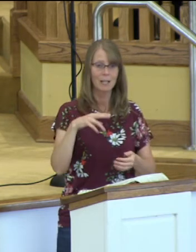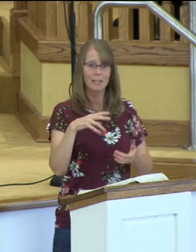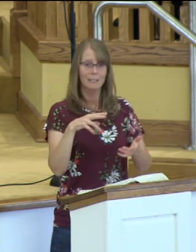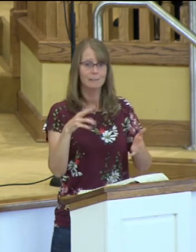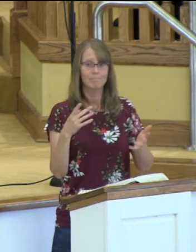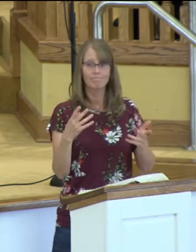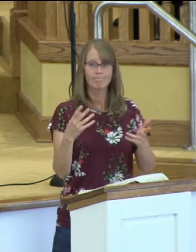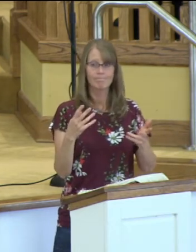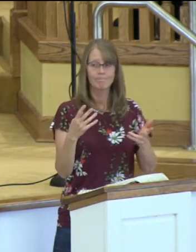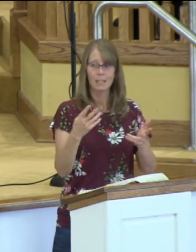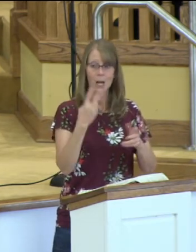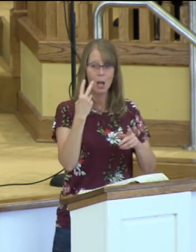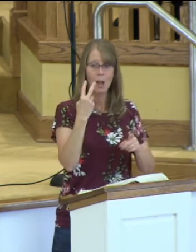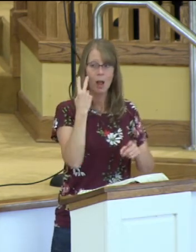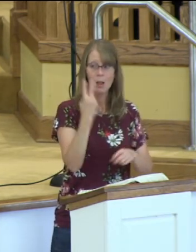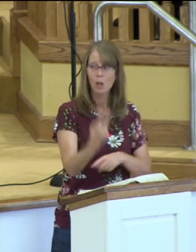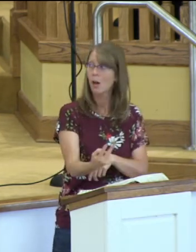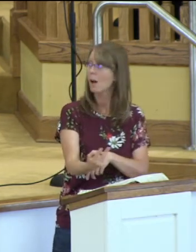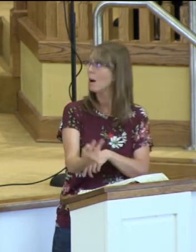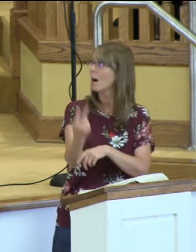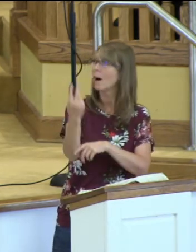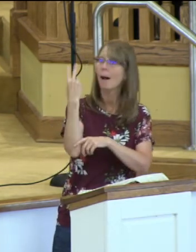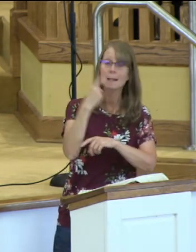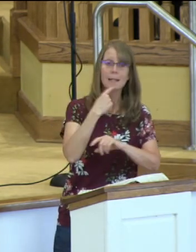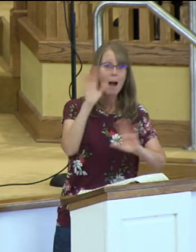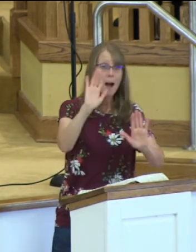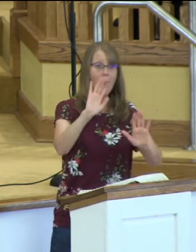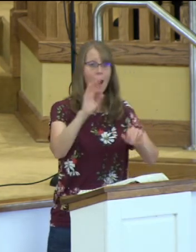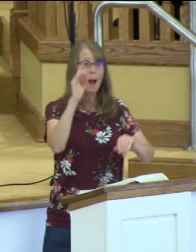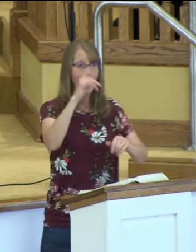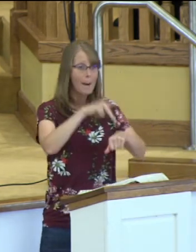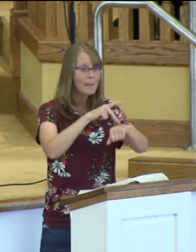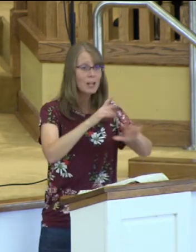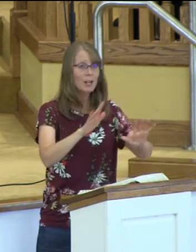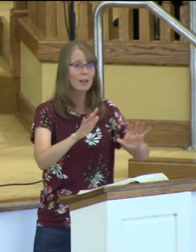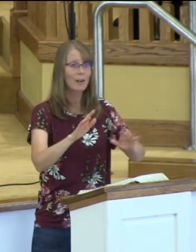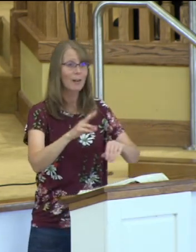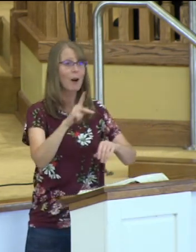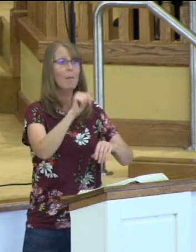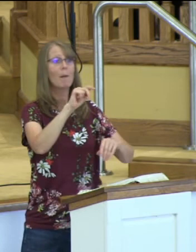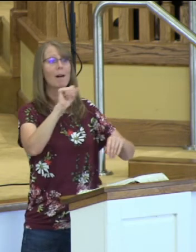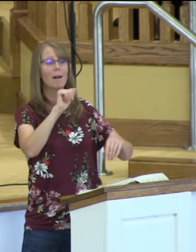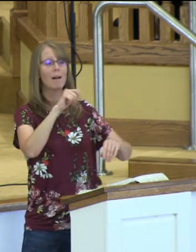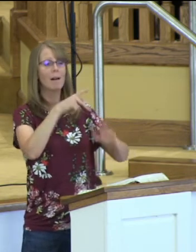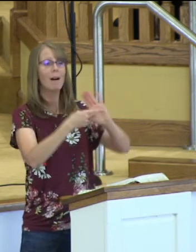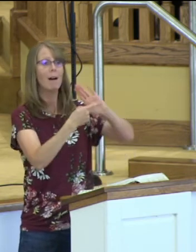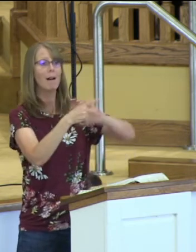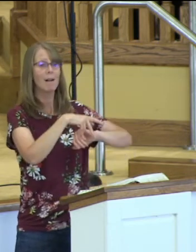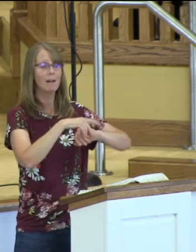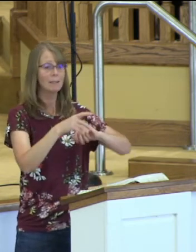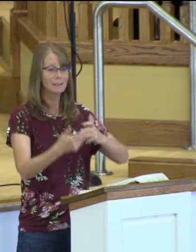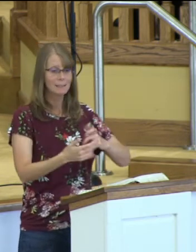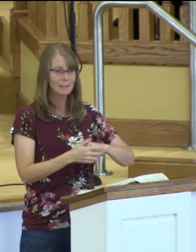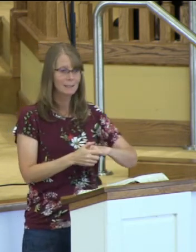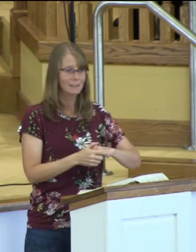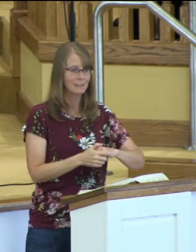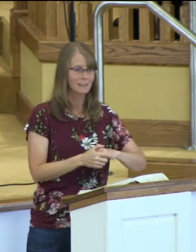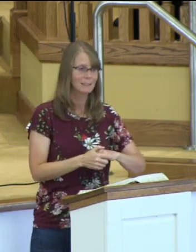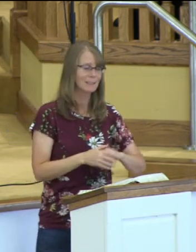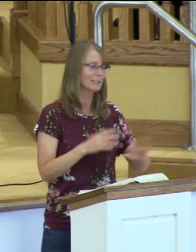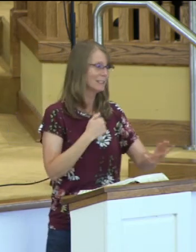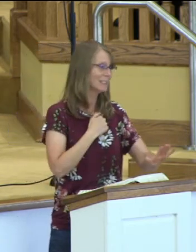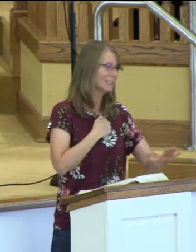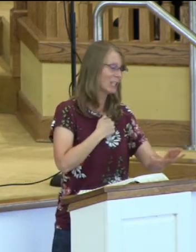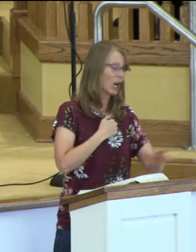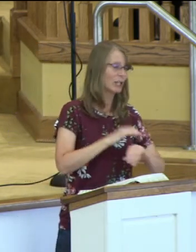there. See Peter. I see Paul. Paul's number three, Peter, sorry.